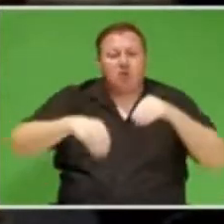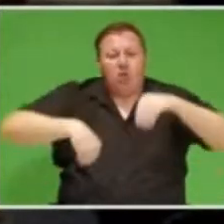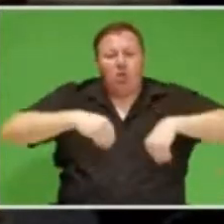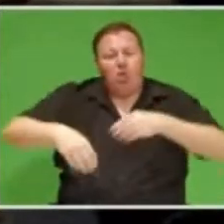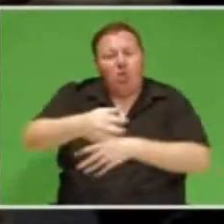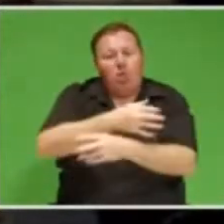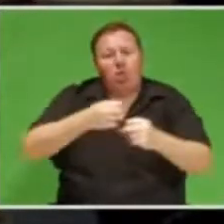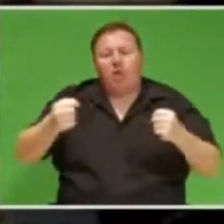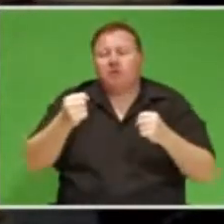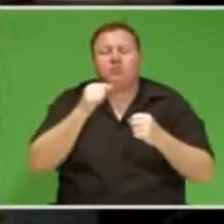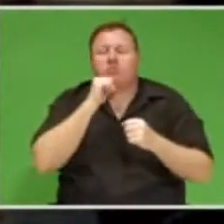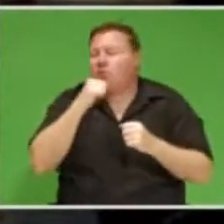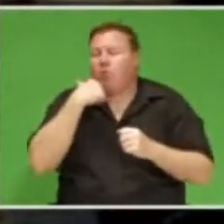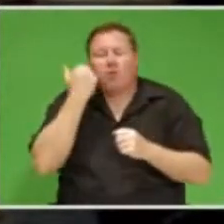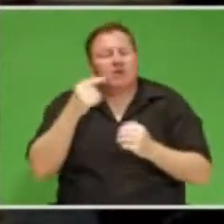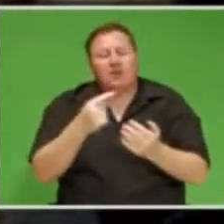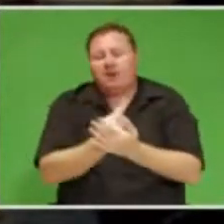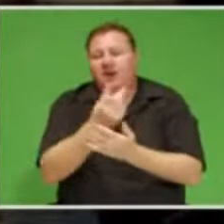again in South Africa.